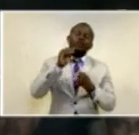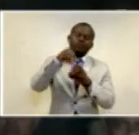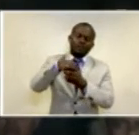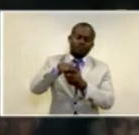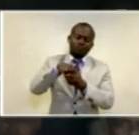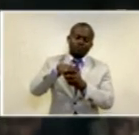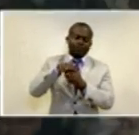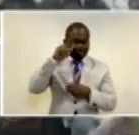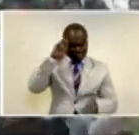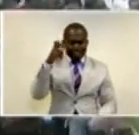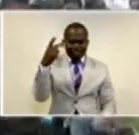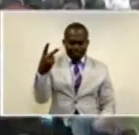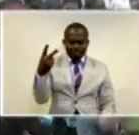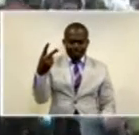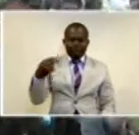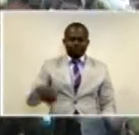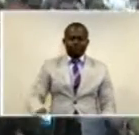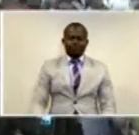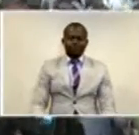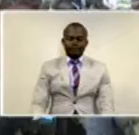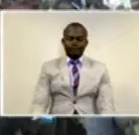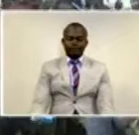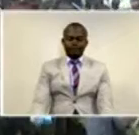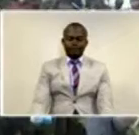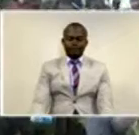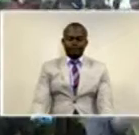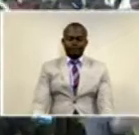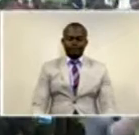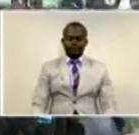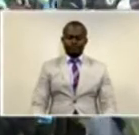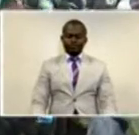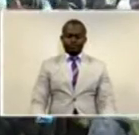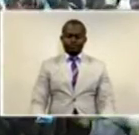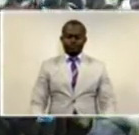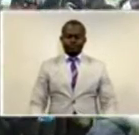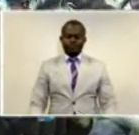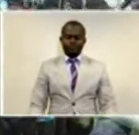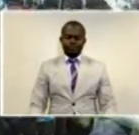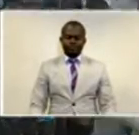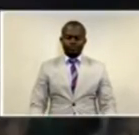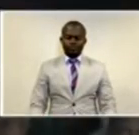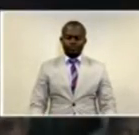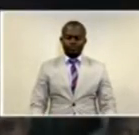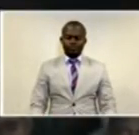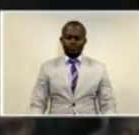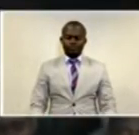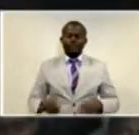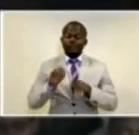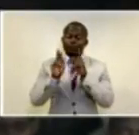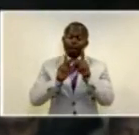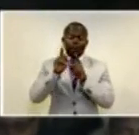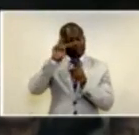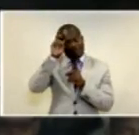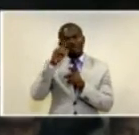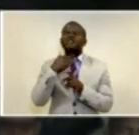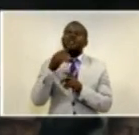Whoever would want to destabilize our security should think twice about it before engaging. Those who think about it,